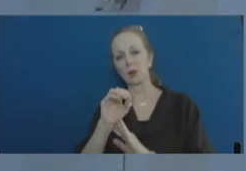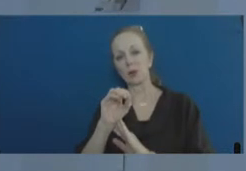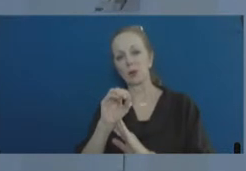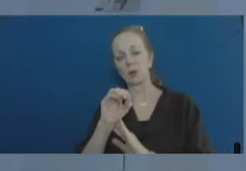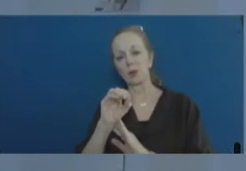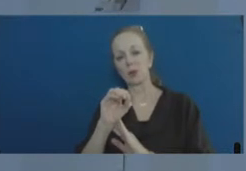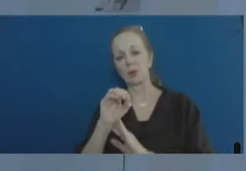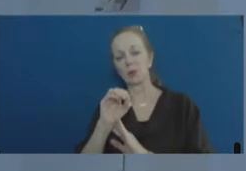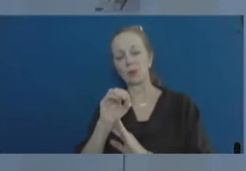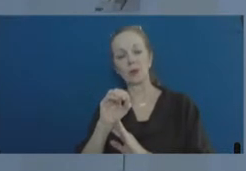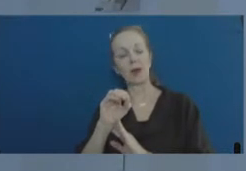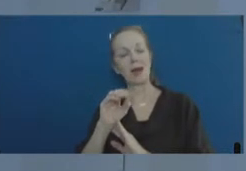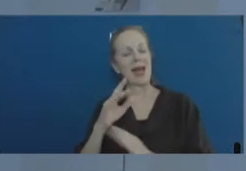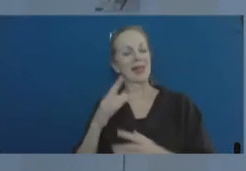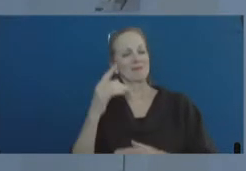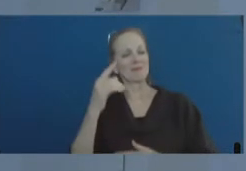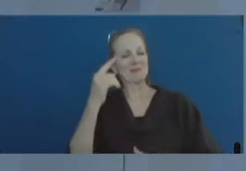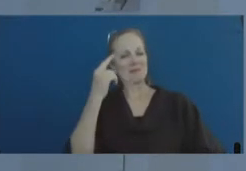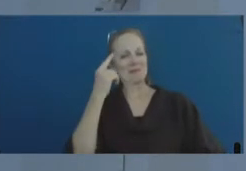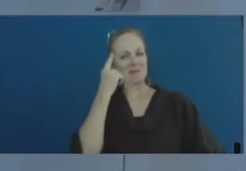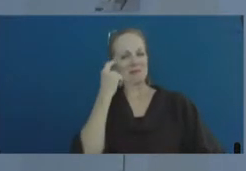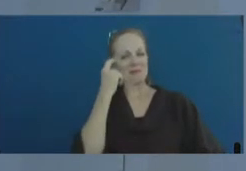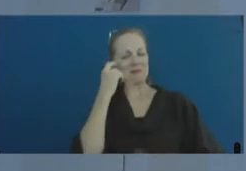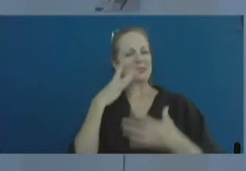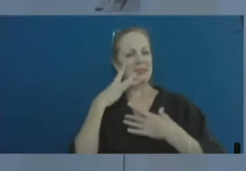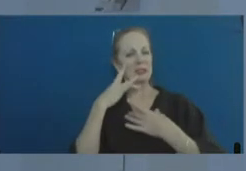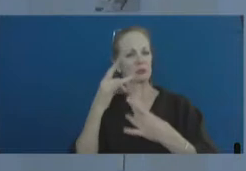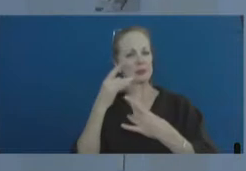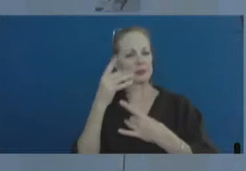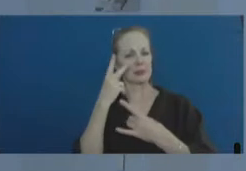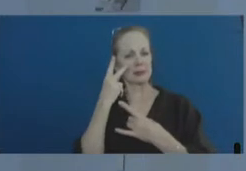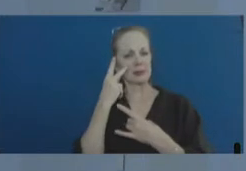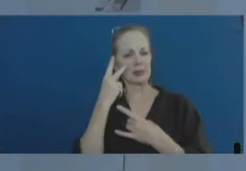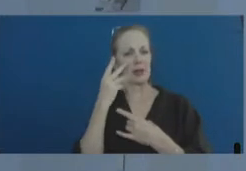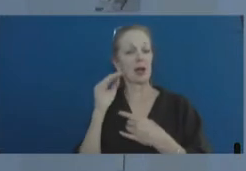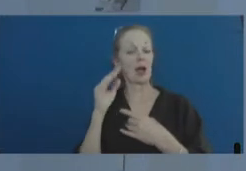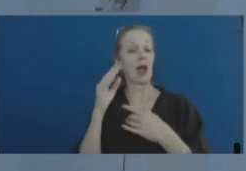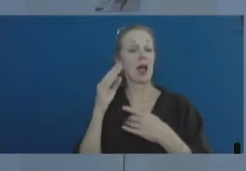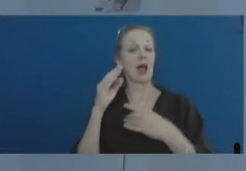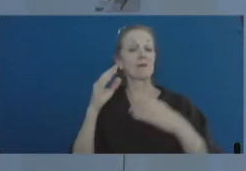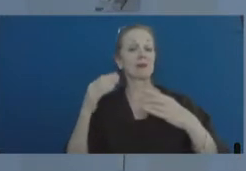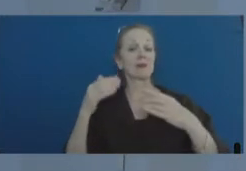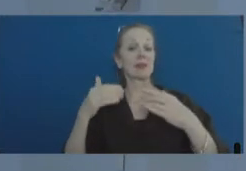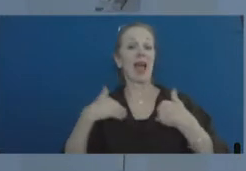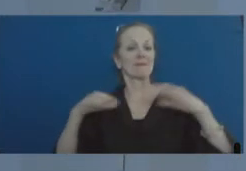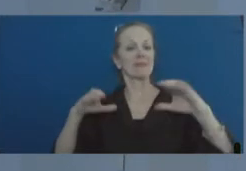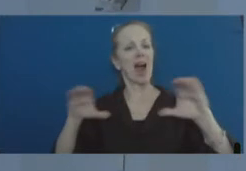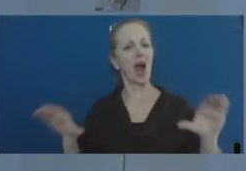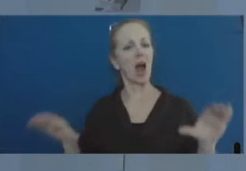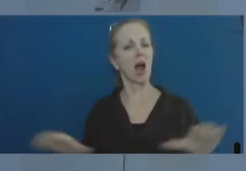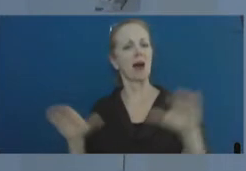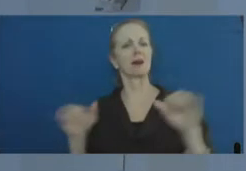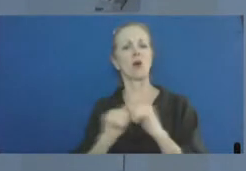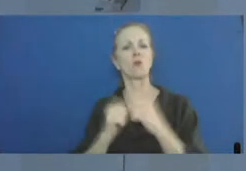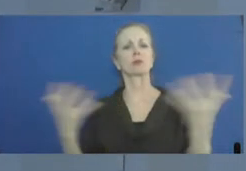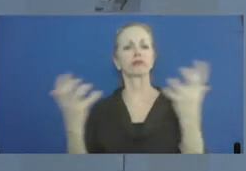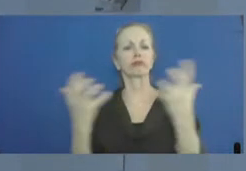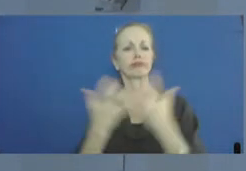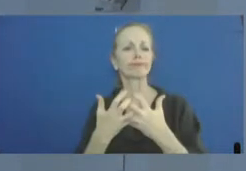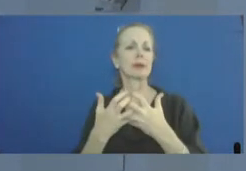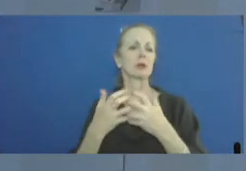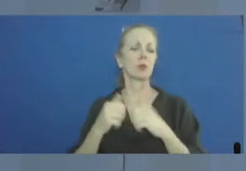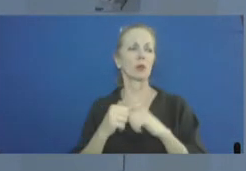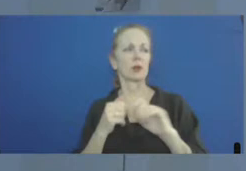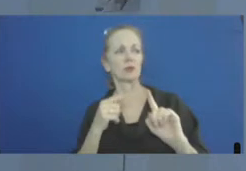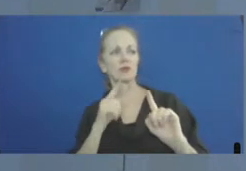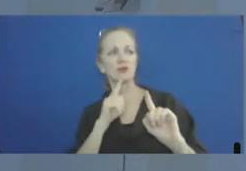I find it interesting that we have this activity, and I wonder how do we match and map that towards what our true goals seem